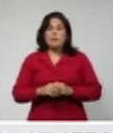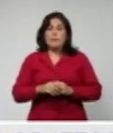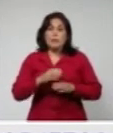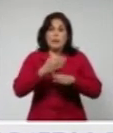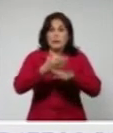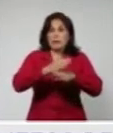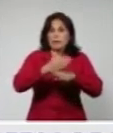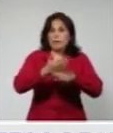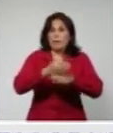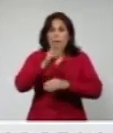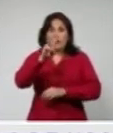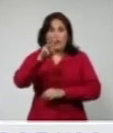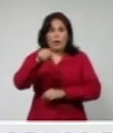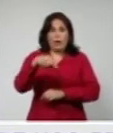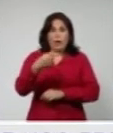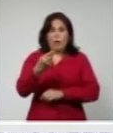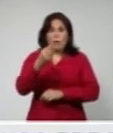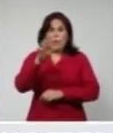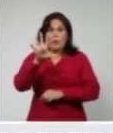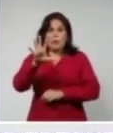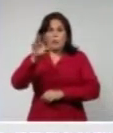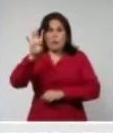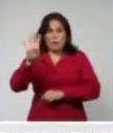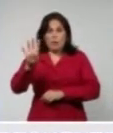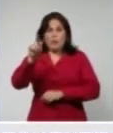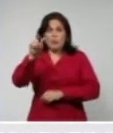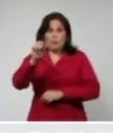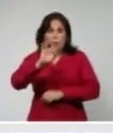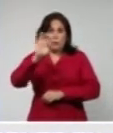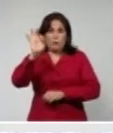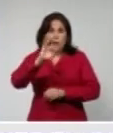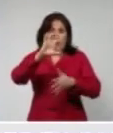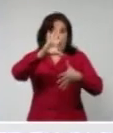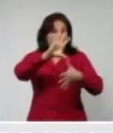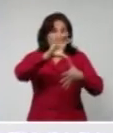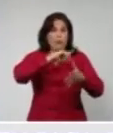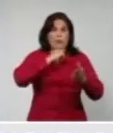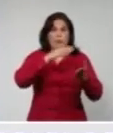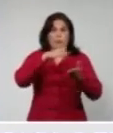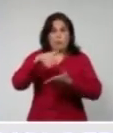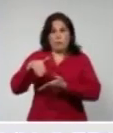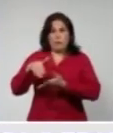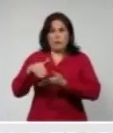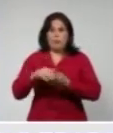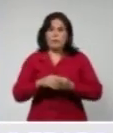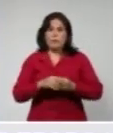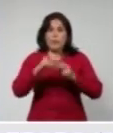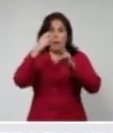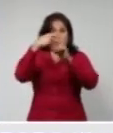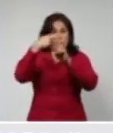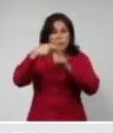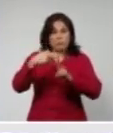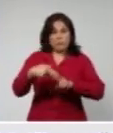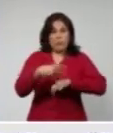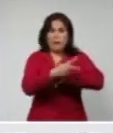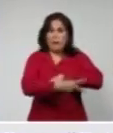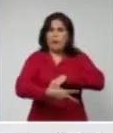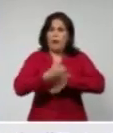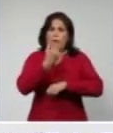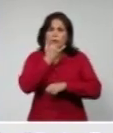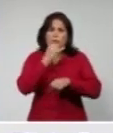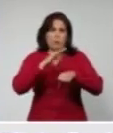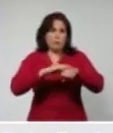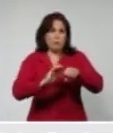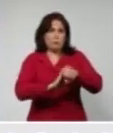3.54%. Just like yesterday, the United States continues to top the list of countries